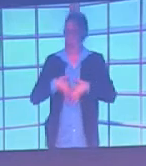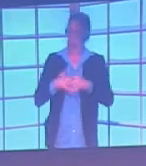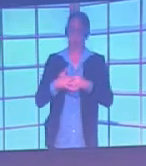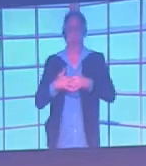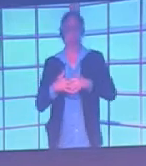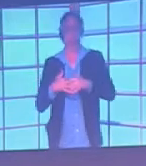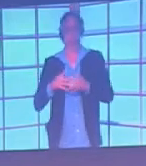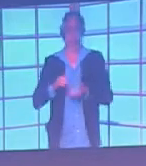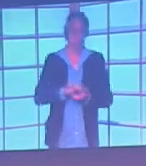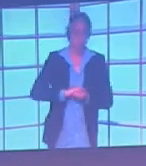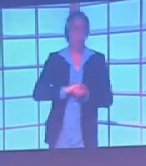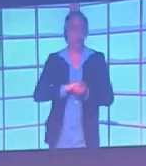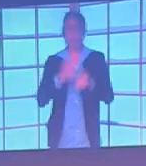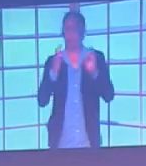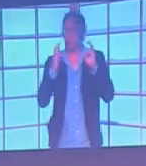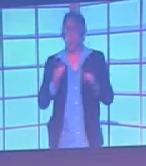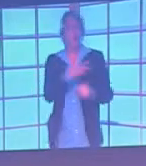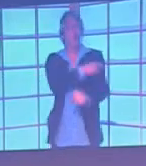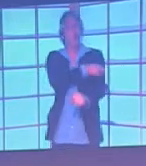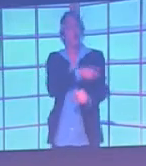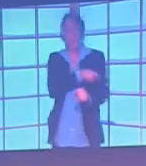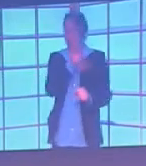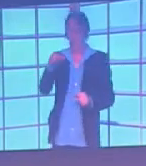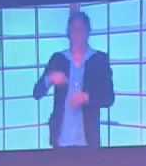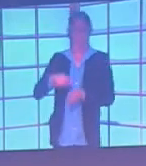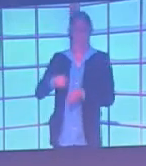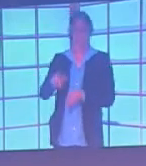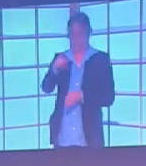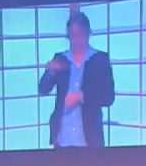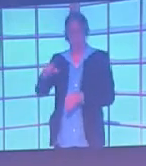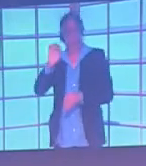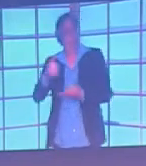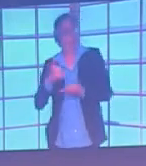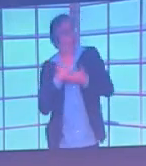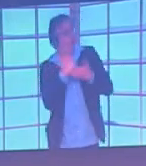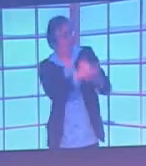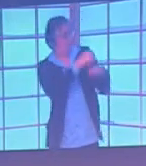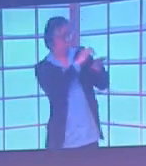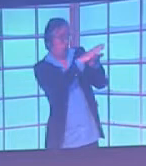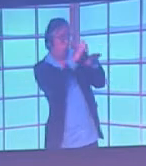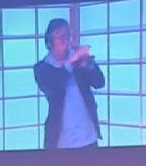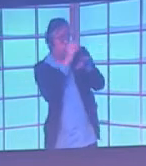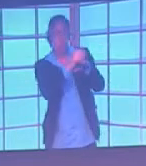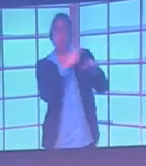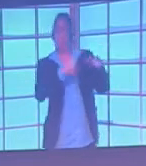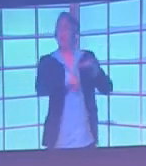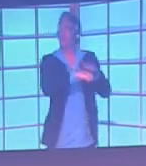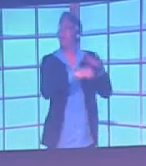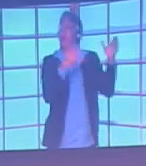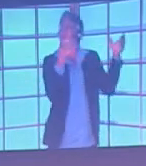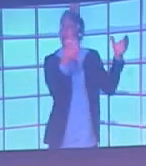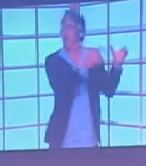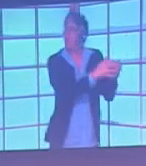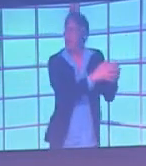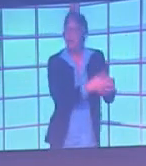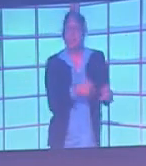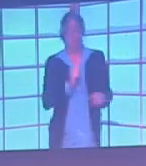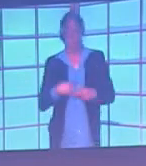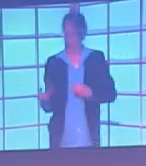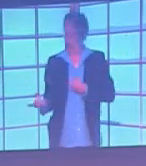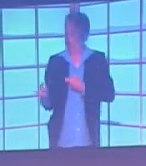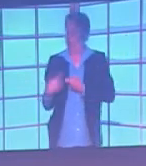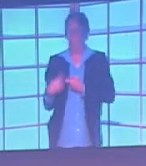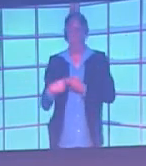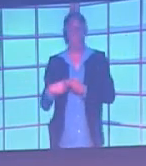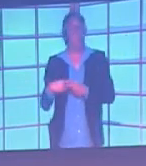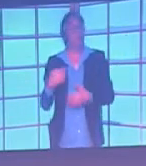board that can provide expert advice and guidance to support the clubs. We've widened our membership. We're not just members as disabled supporters and